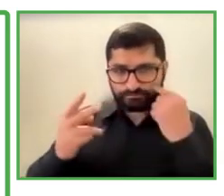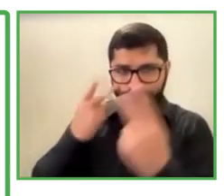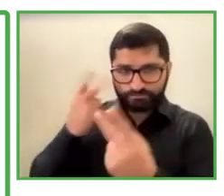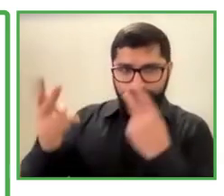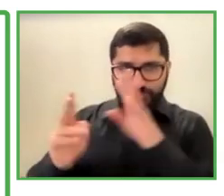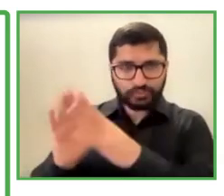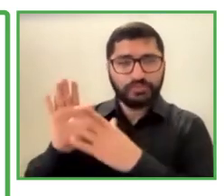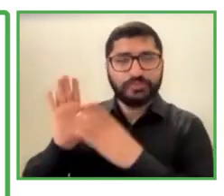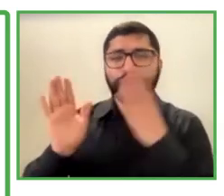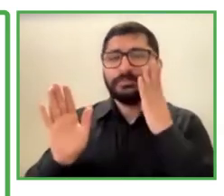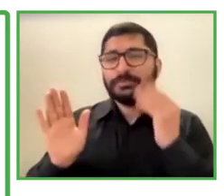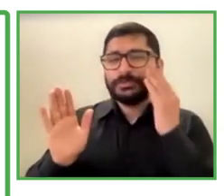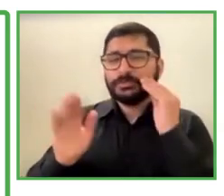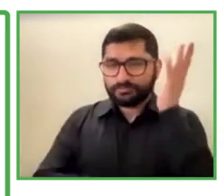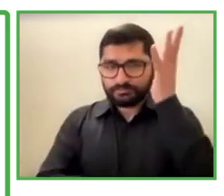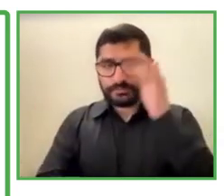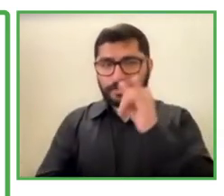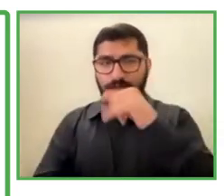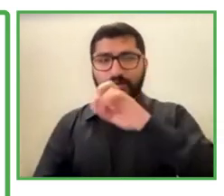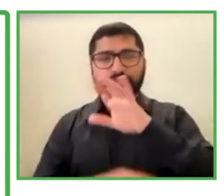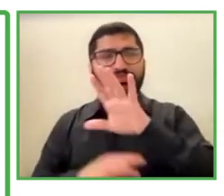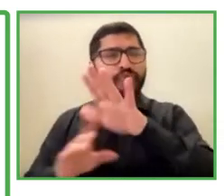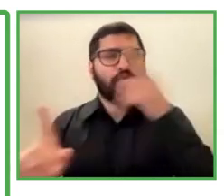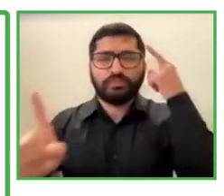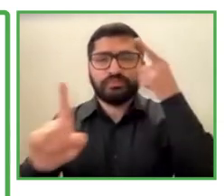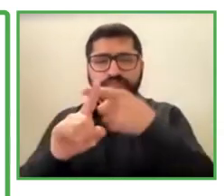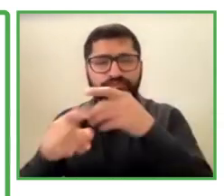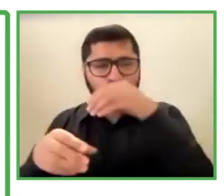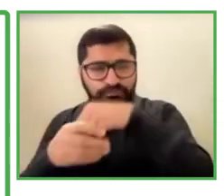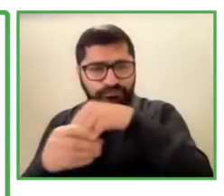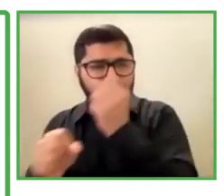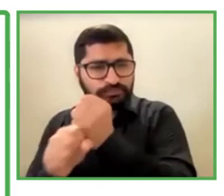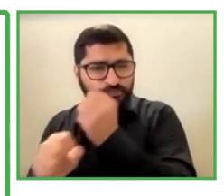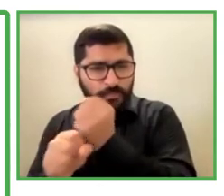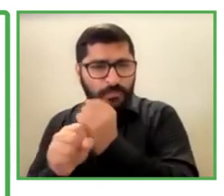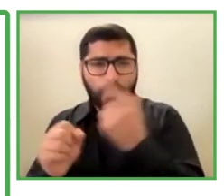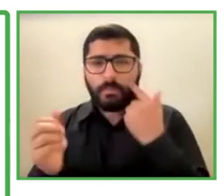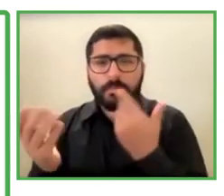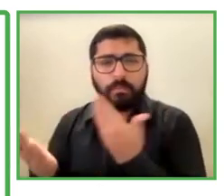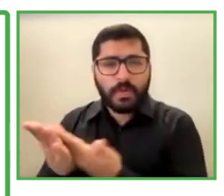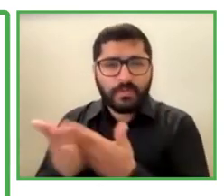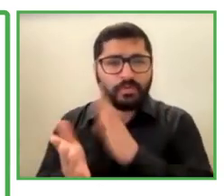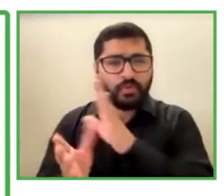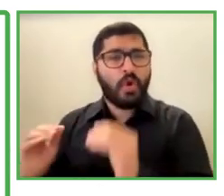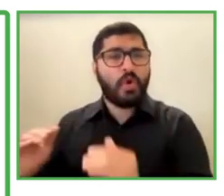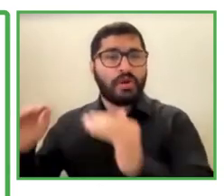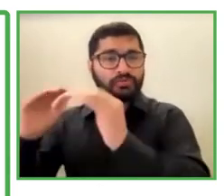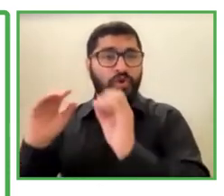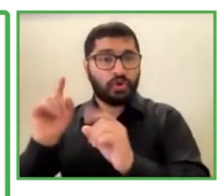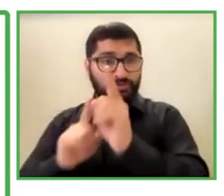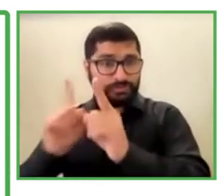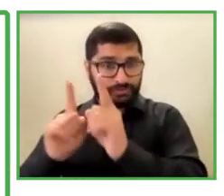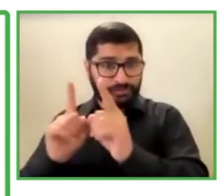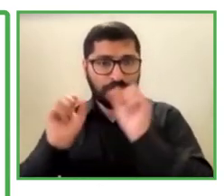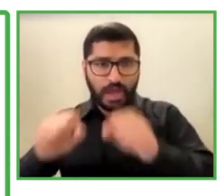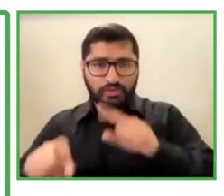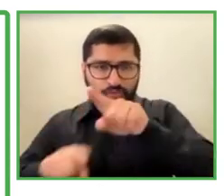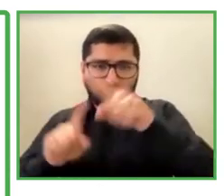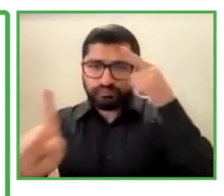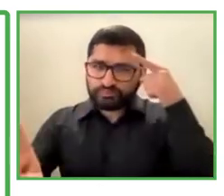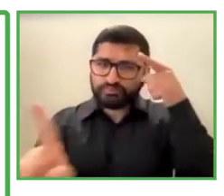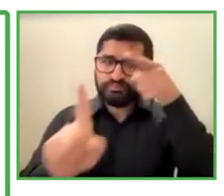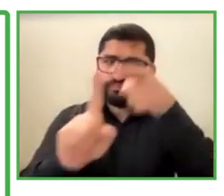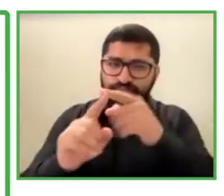in what areas are you going to carry out this project of Foundation 11? And I want to ask you, what are the expectations that you have for